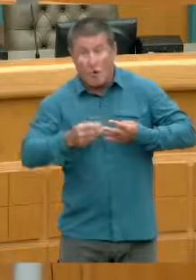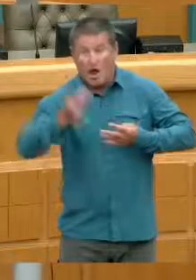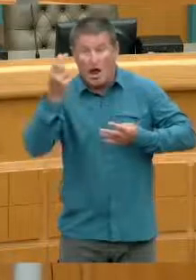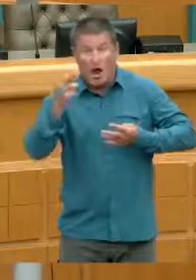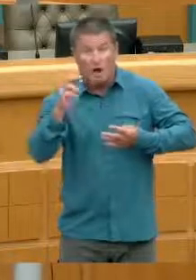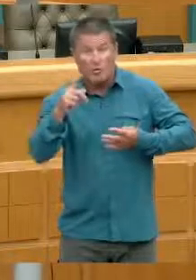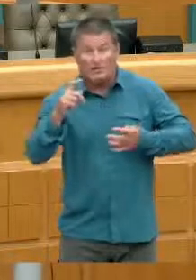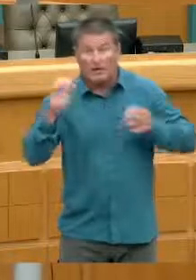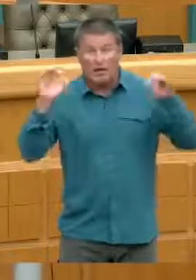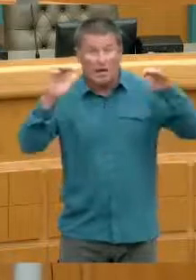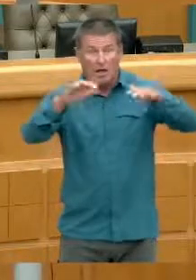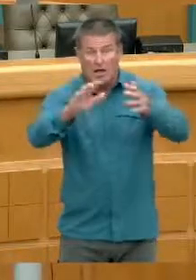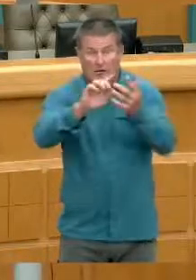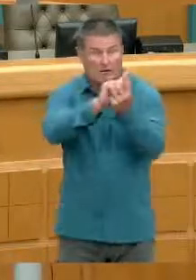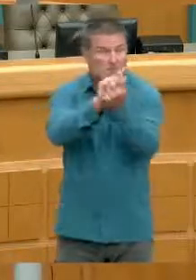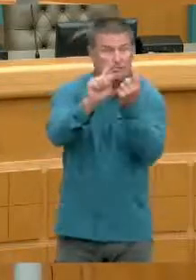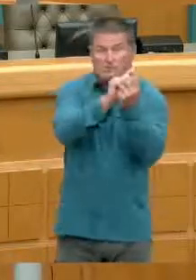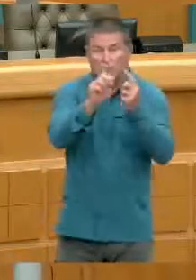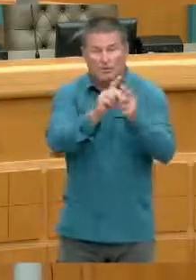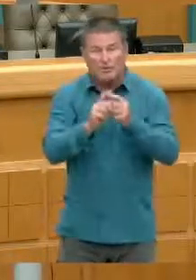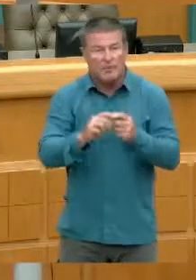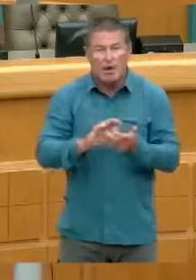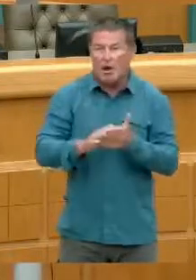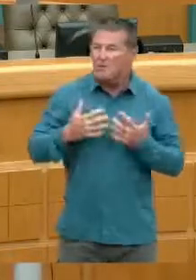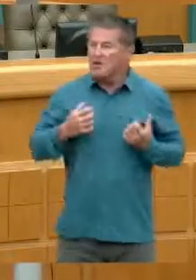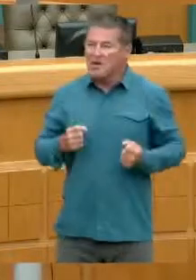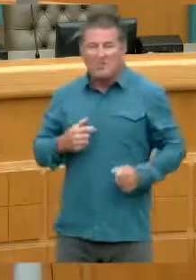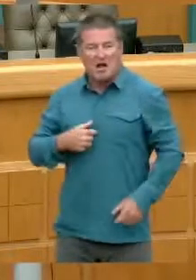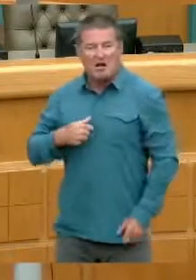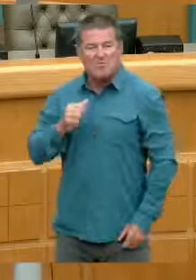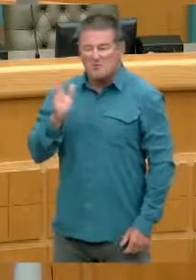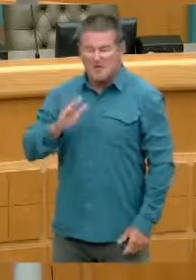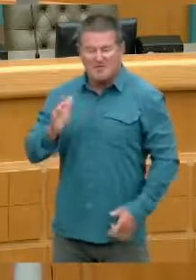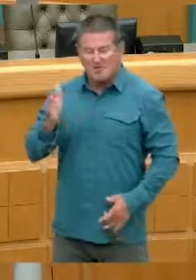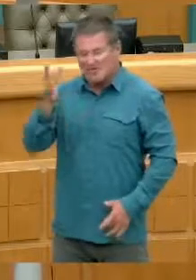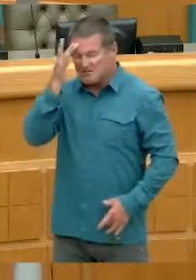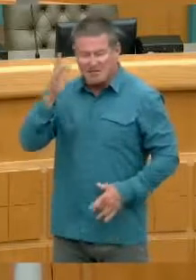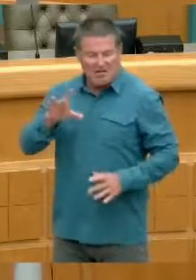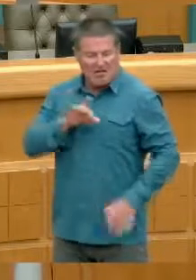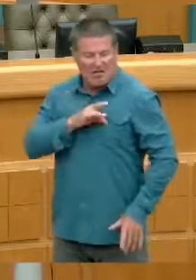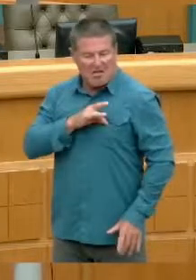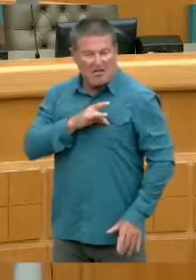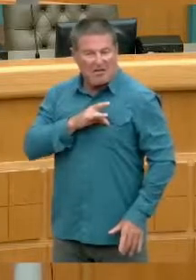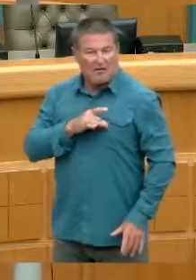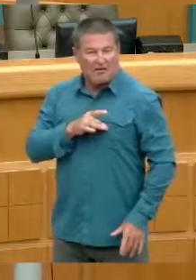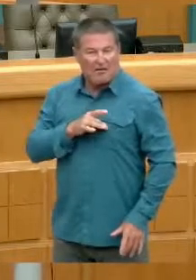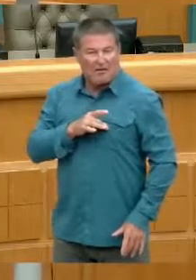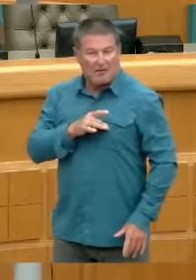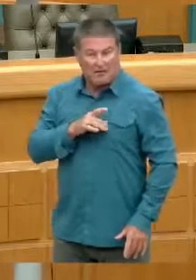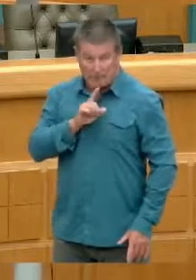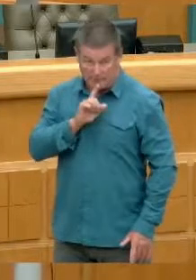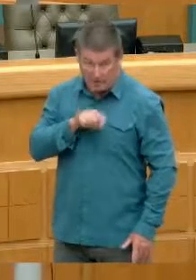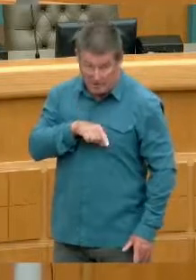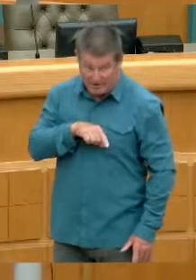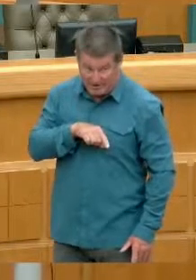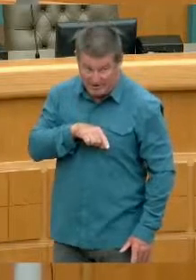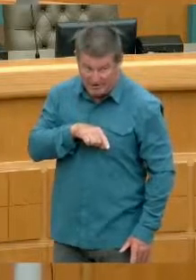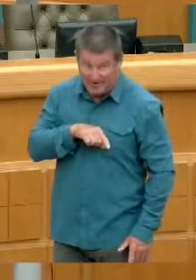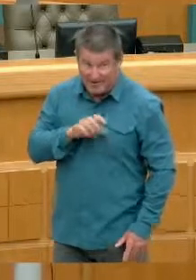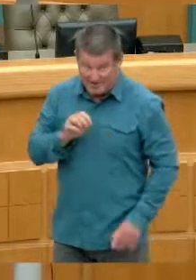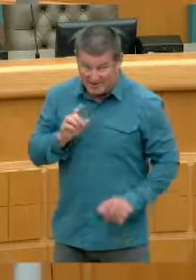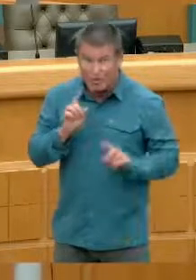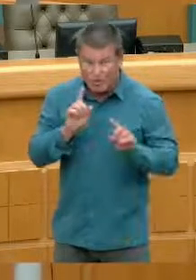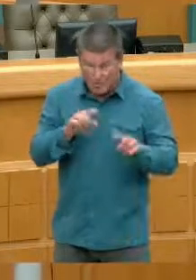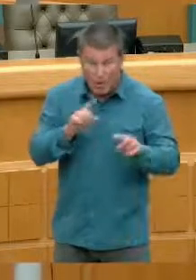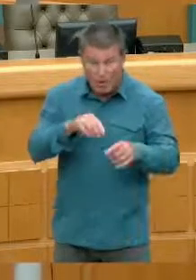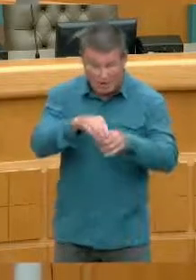indoor gatherings, the more confident you become that you're not going to get COVID-19. But the thing is that that's the more likely, the more